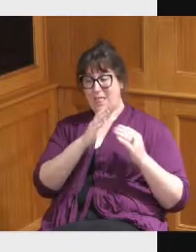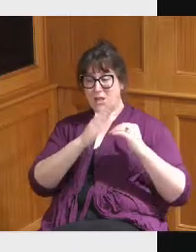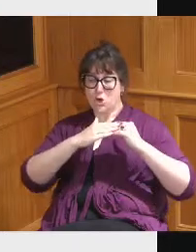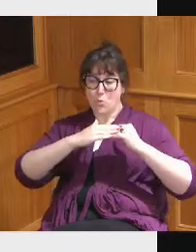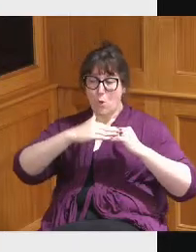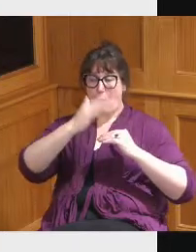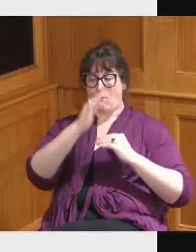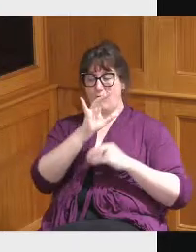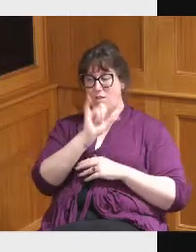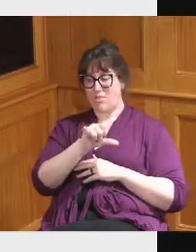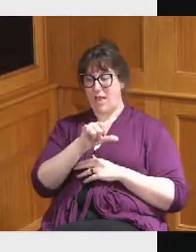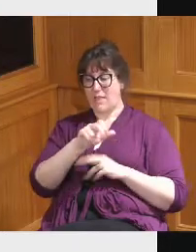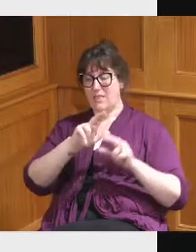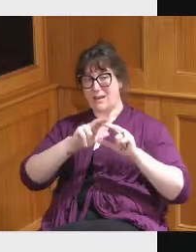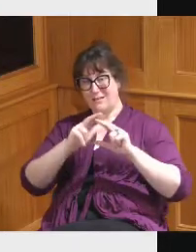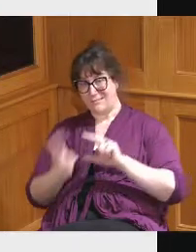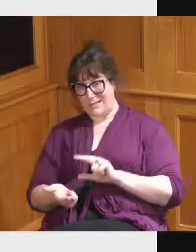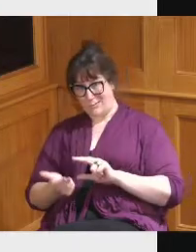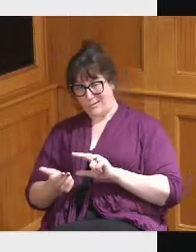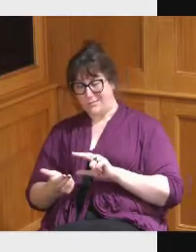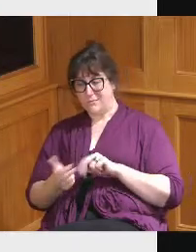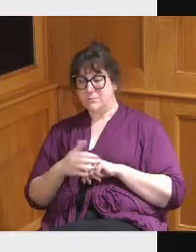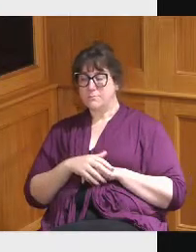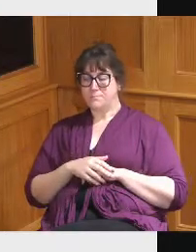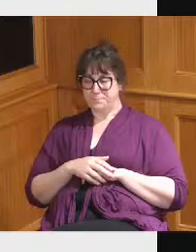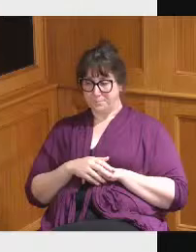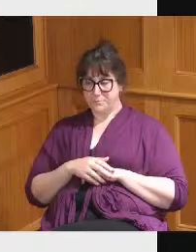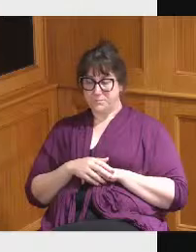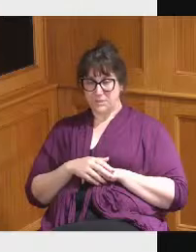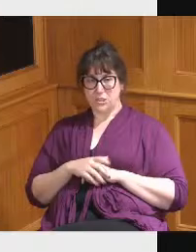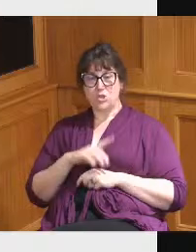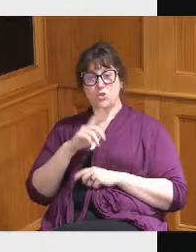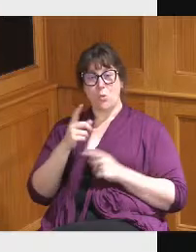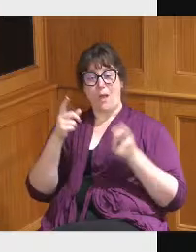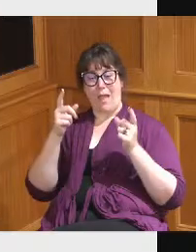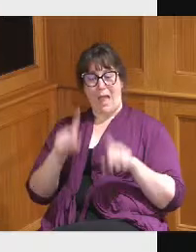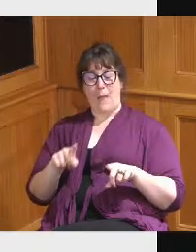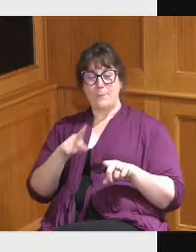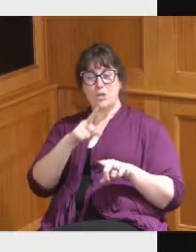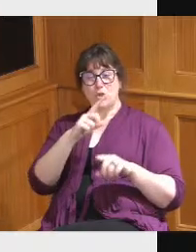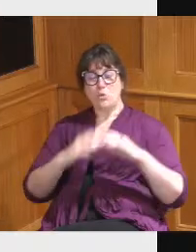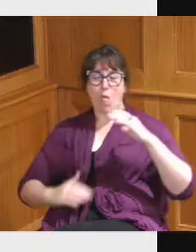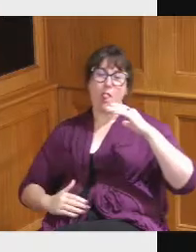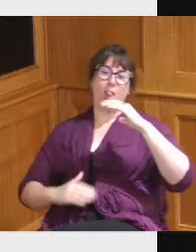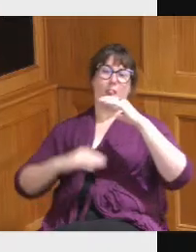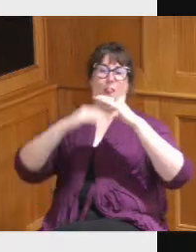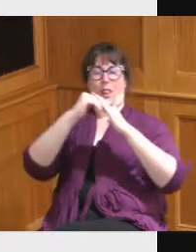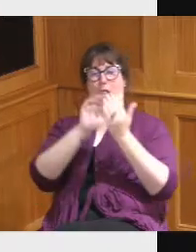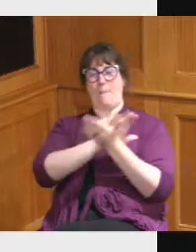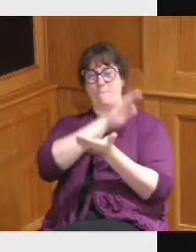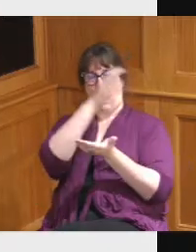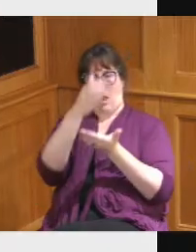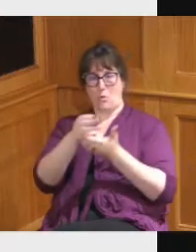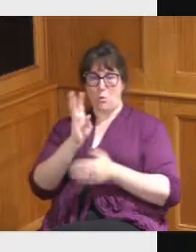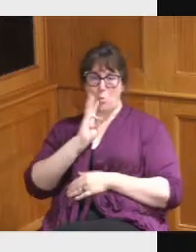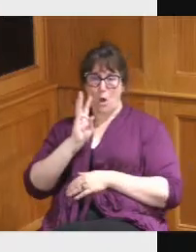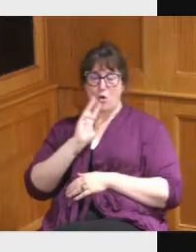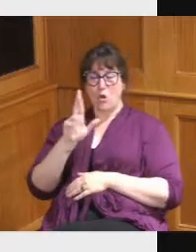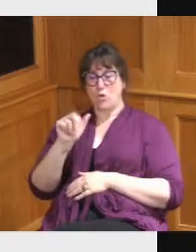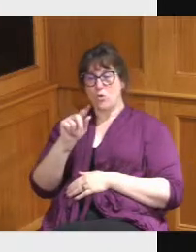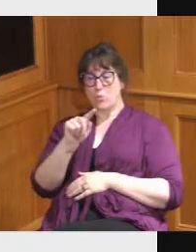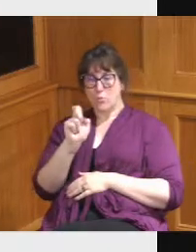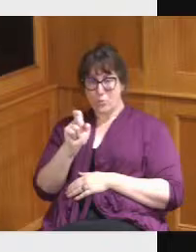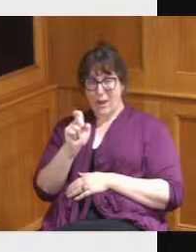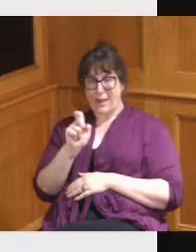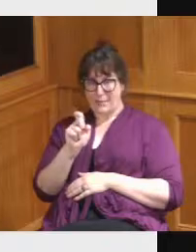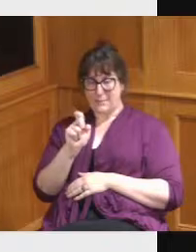it drops. And so once you reach a really high volume of water, your rate actually, this